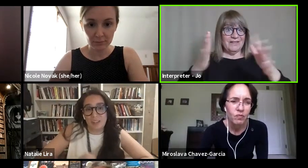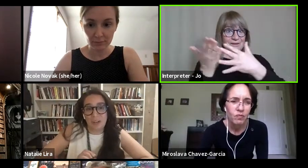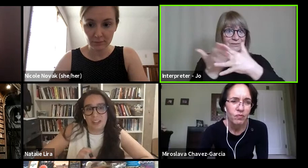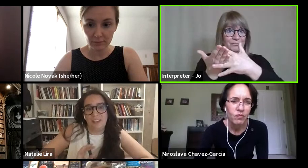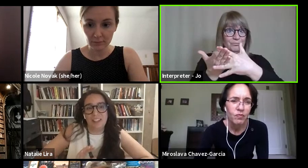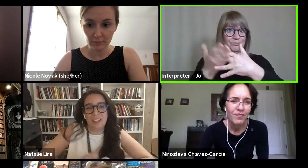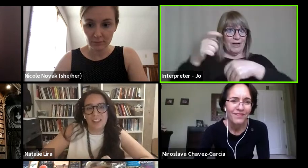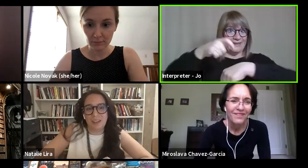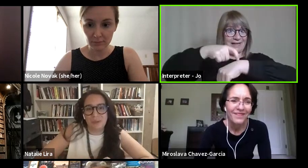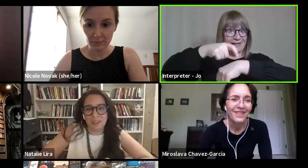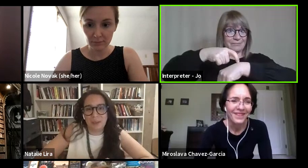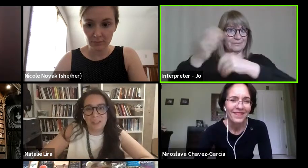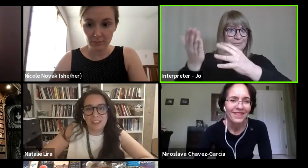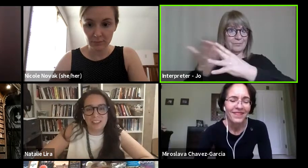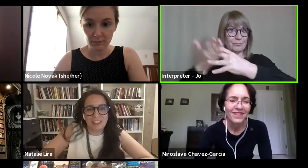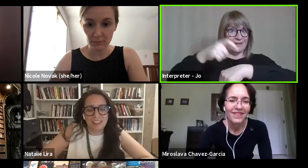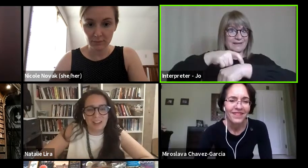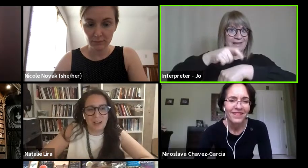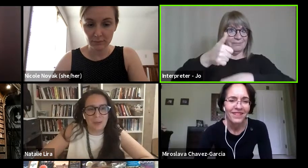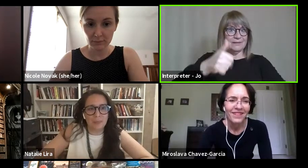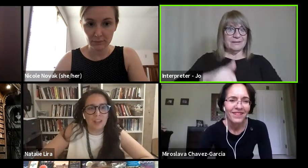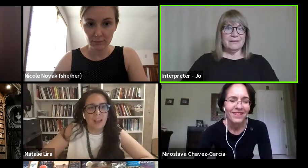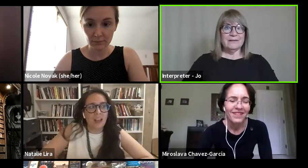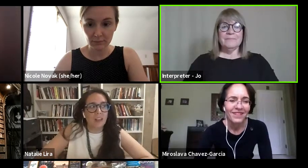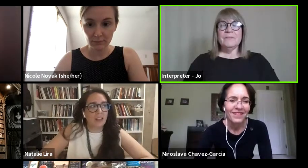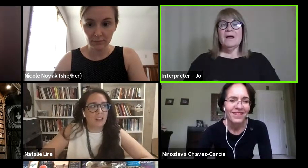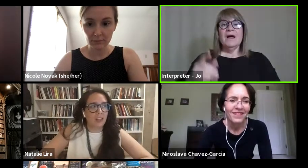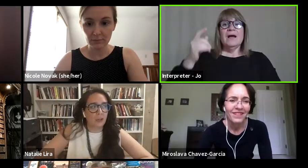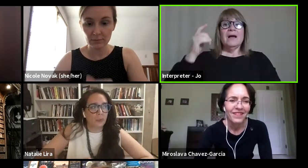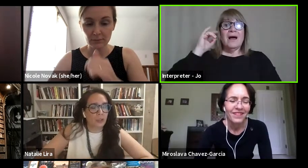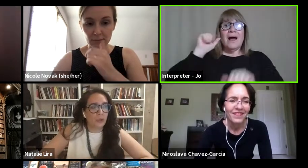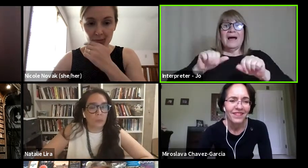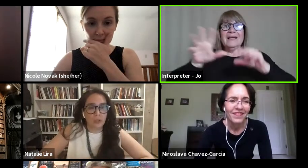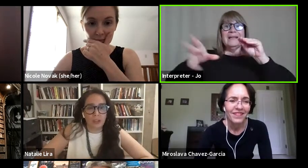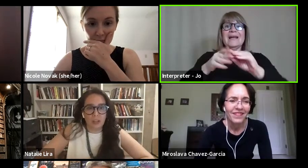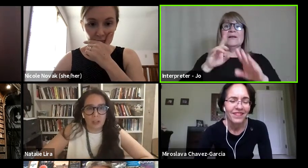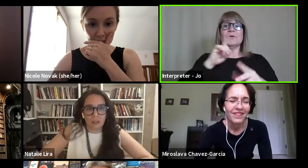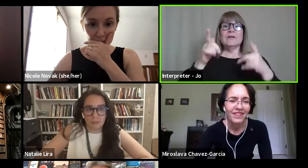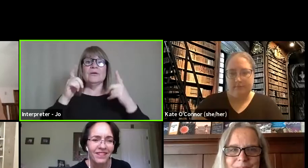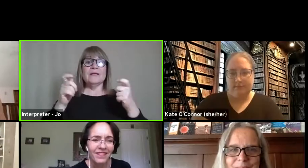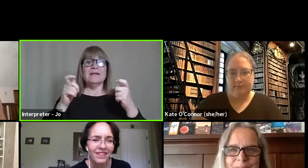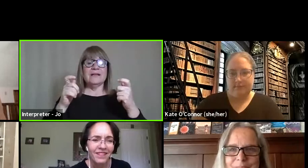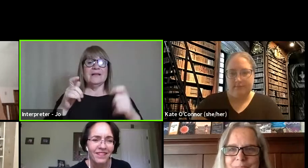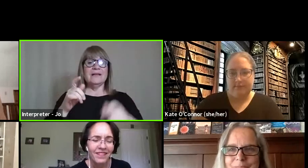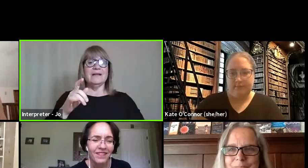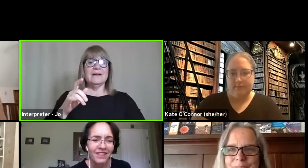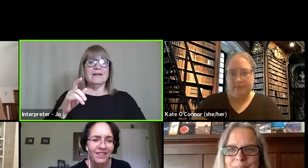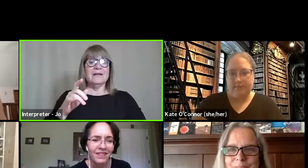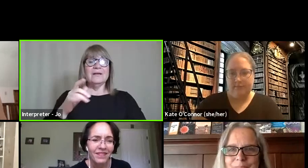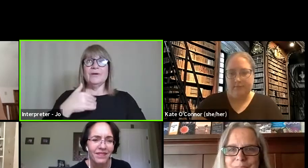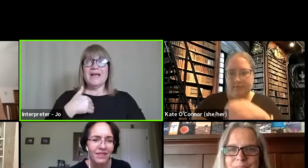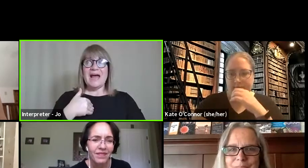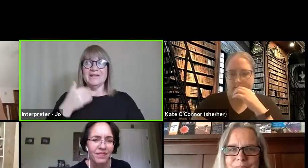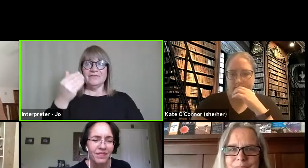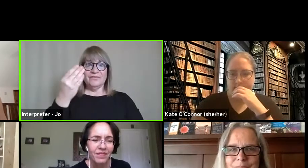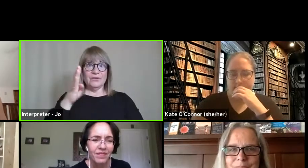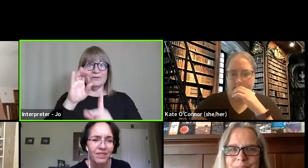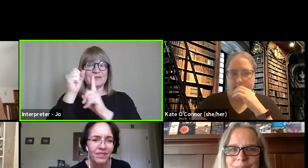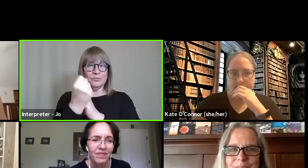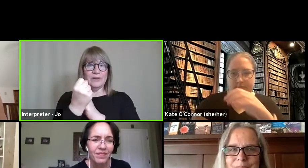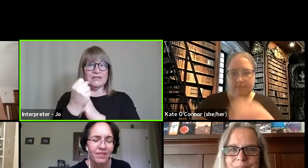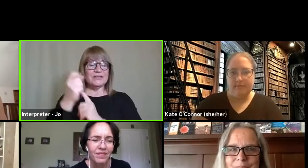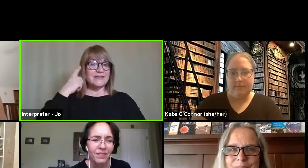add sorry if i can just add really quickly um that there you know were a few cases um in